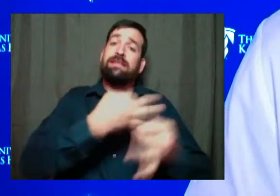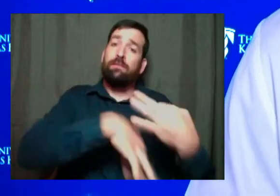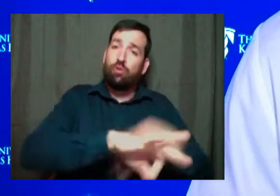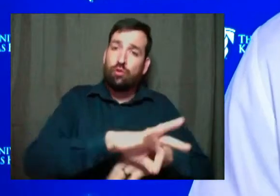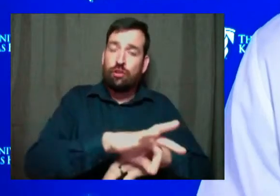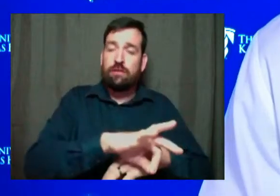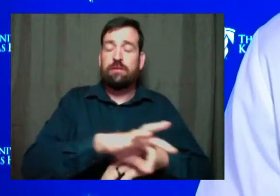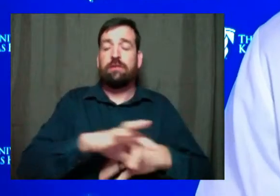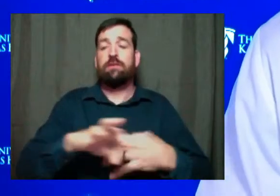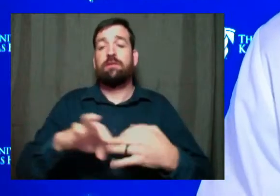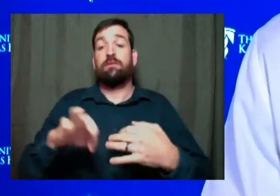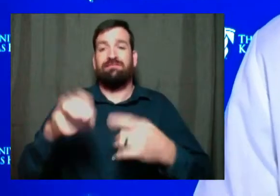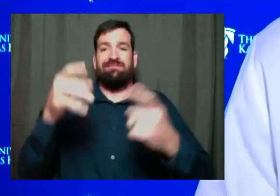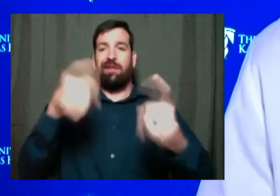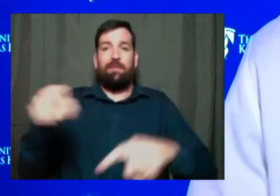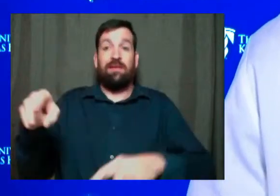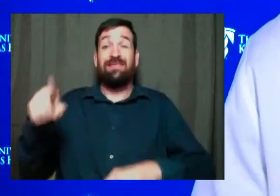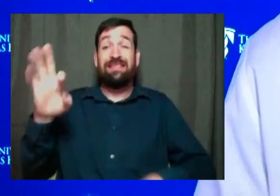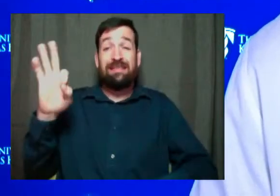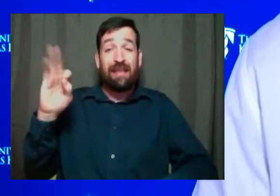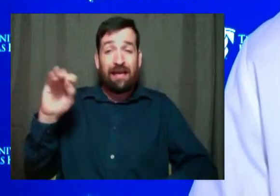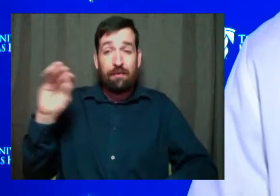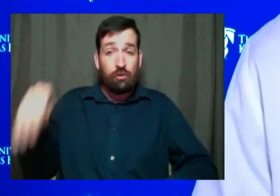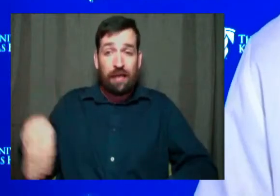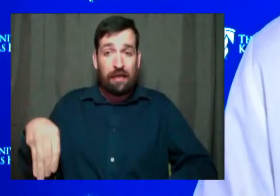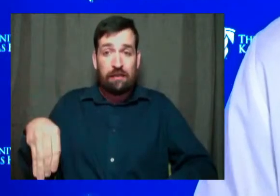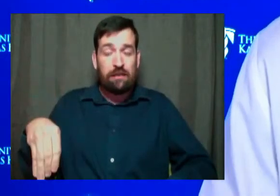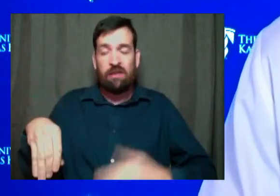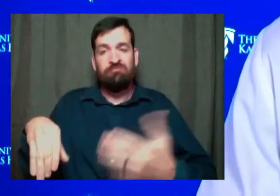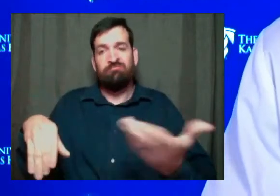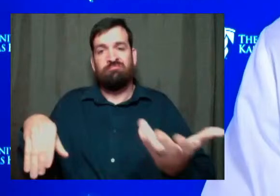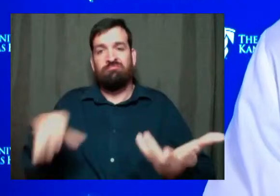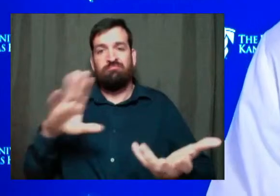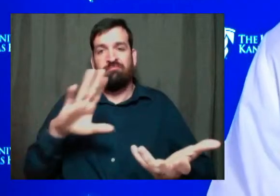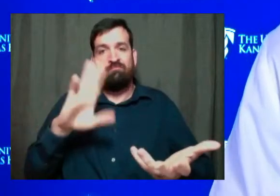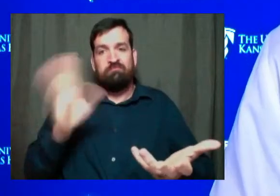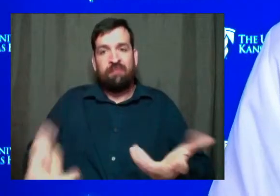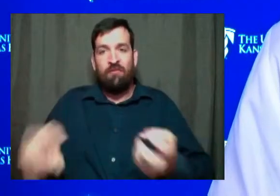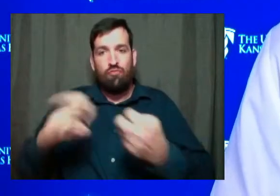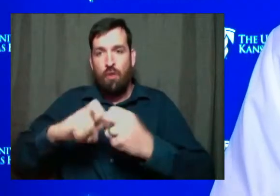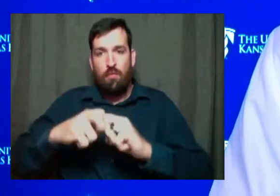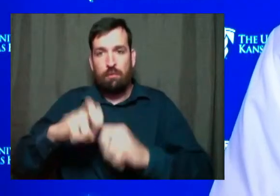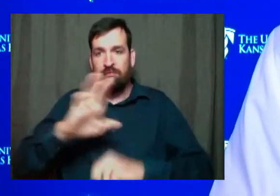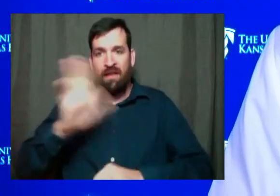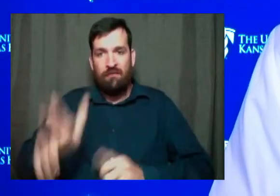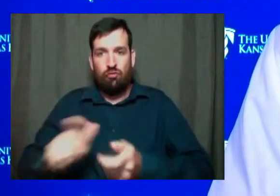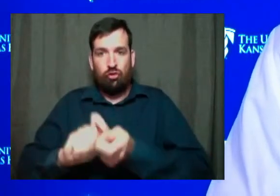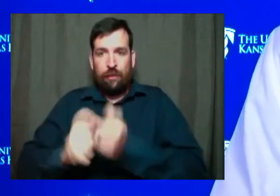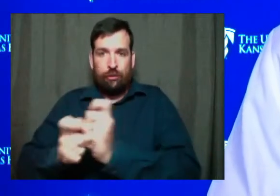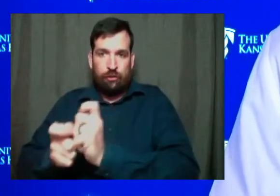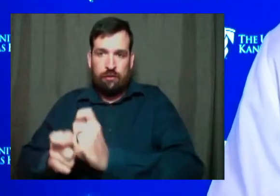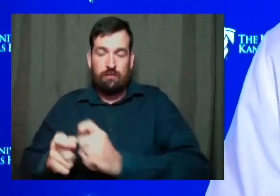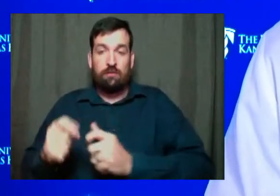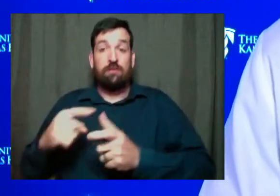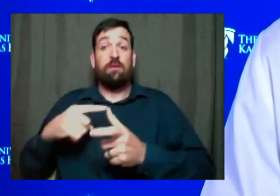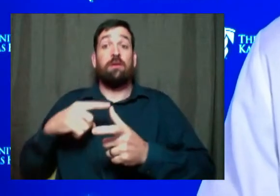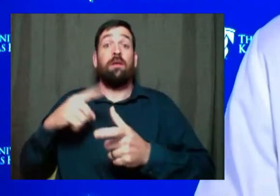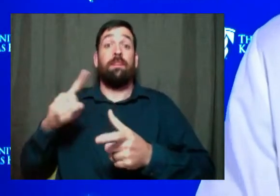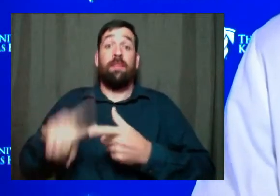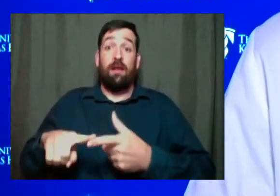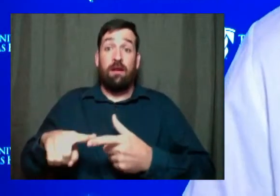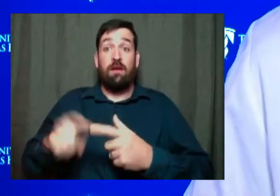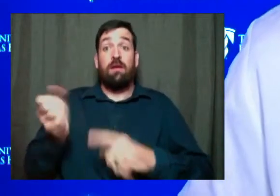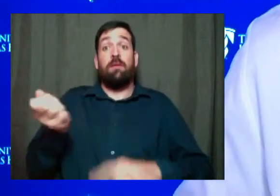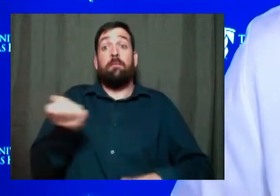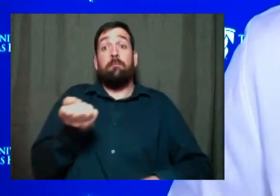virus, 90% of them don't lead to any changes or any problems. Certainly you can have those. And then when you have multiple of them